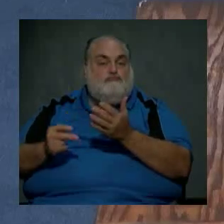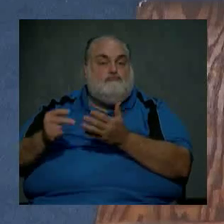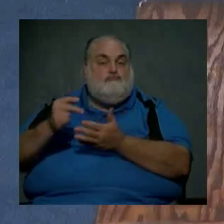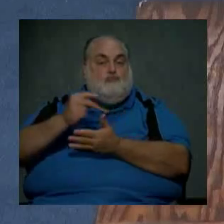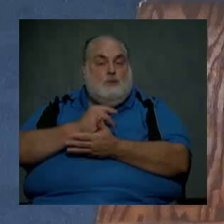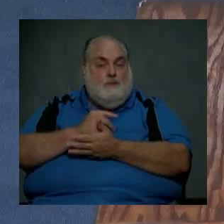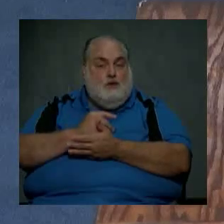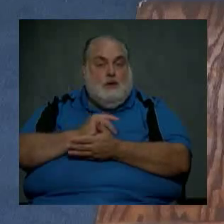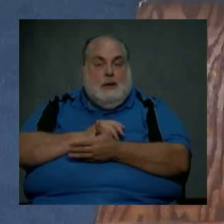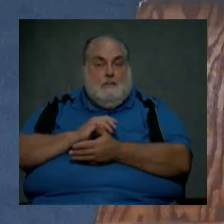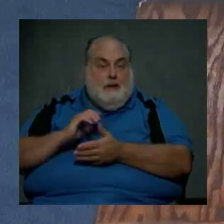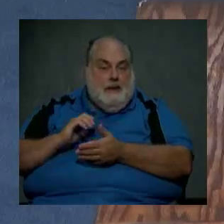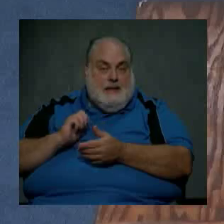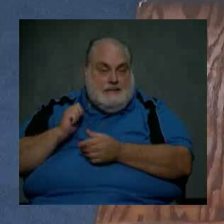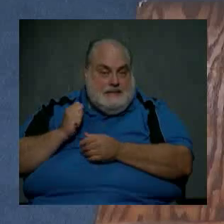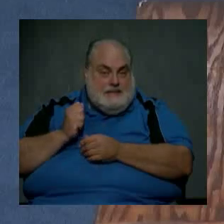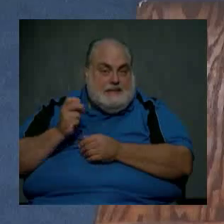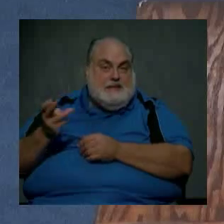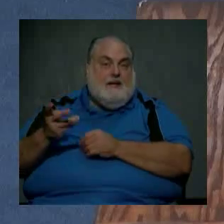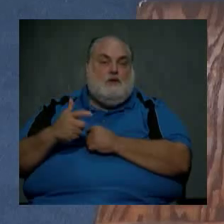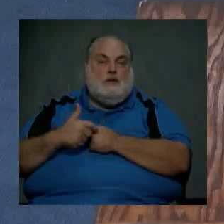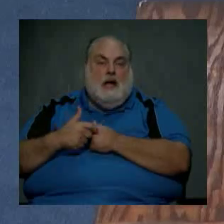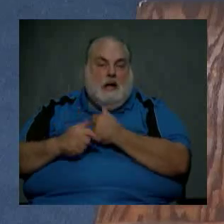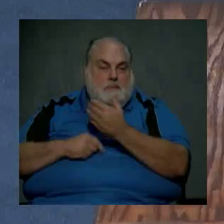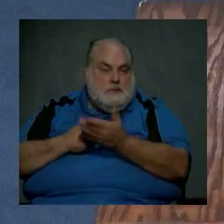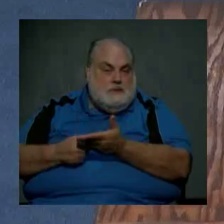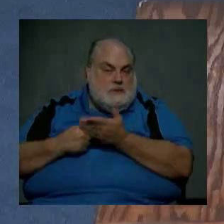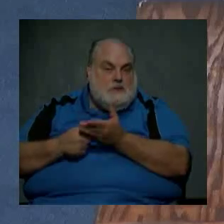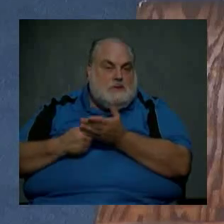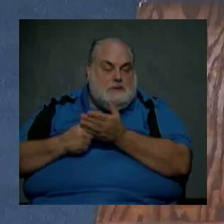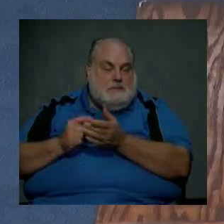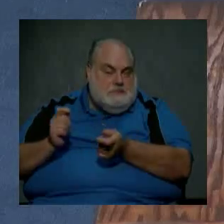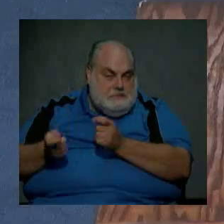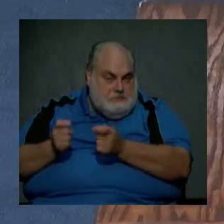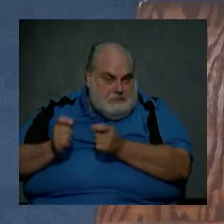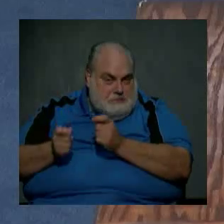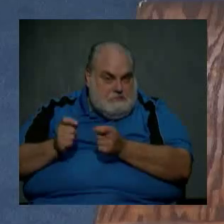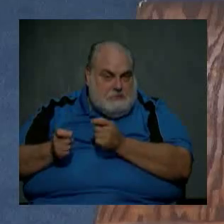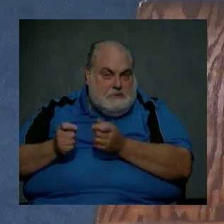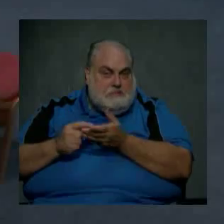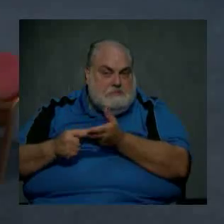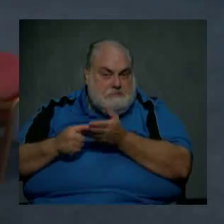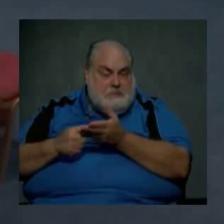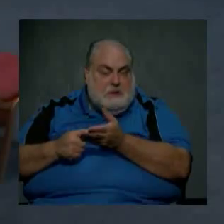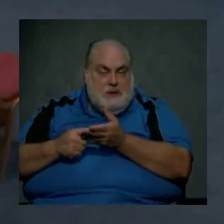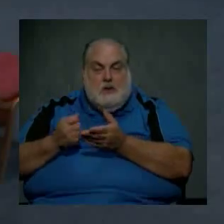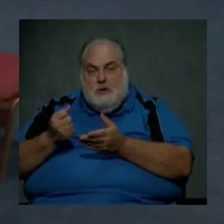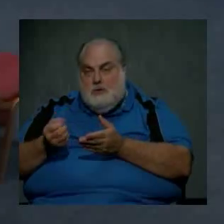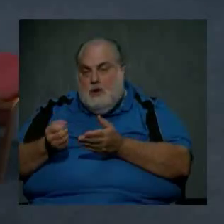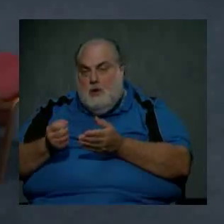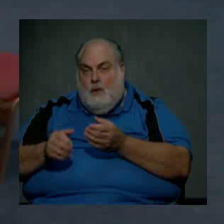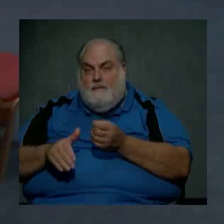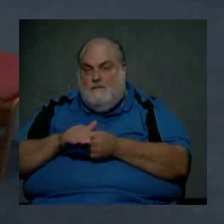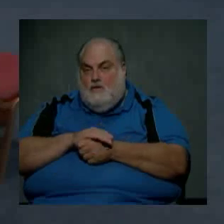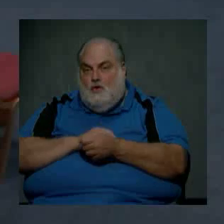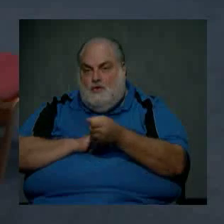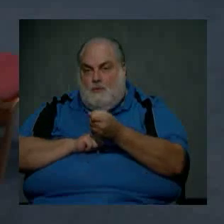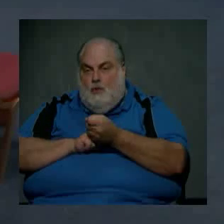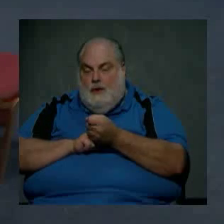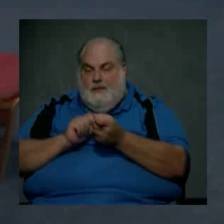multiple times talking about it and discussing and going back and forth. So they are certainly in support of the